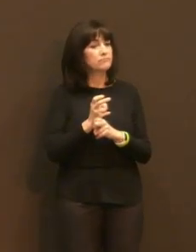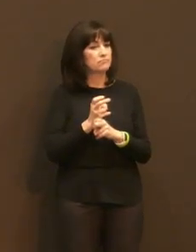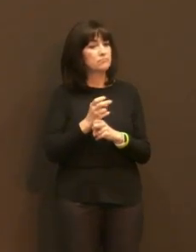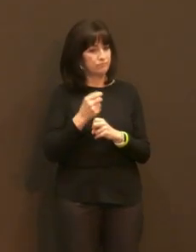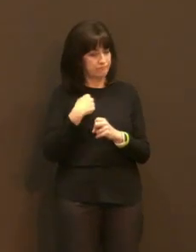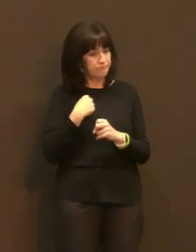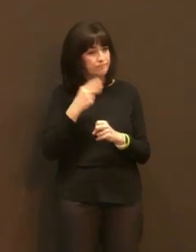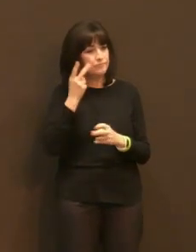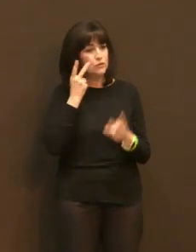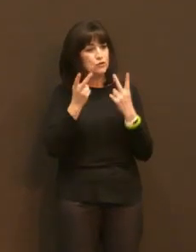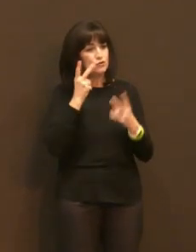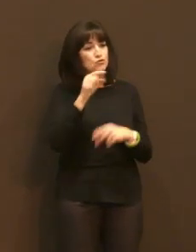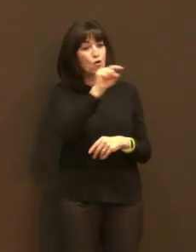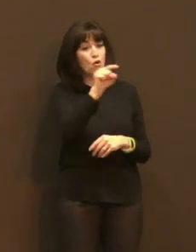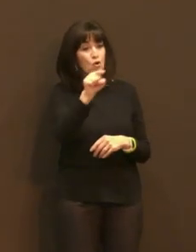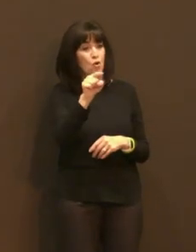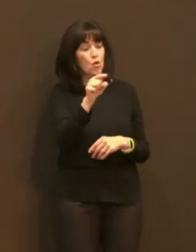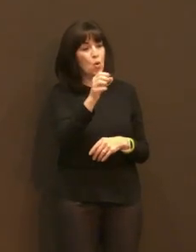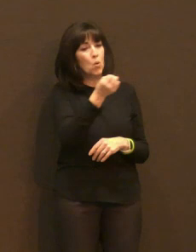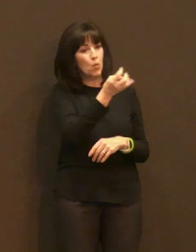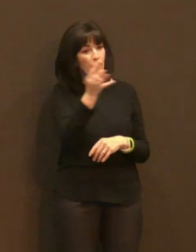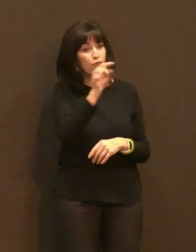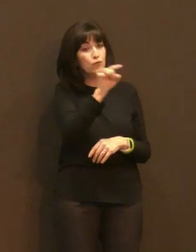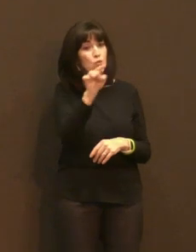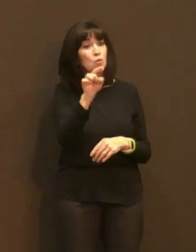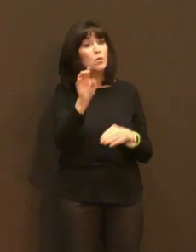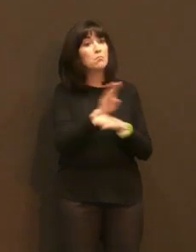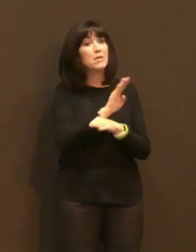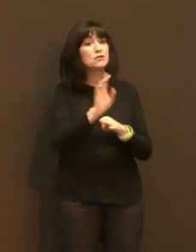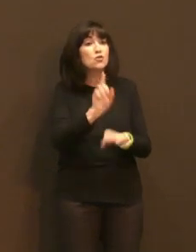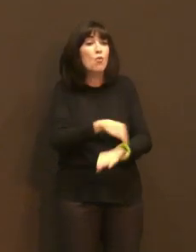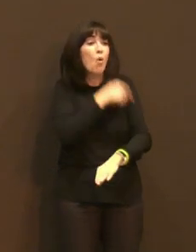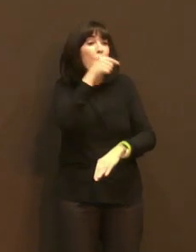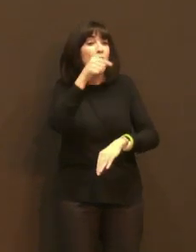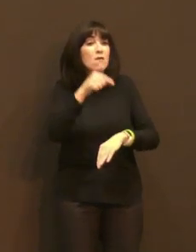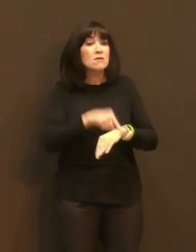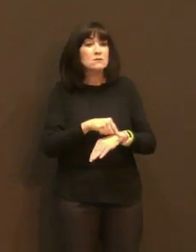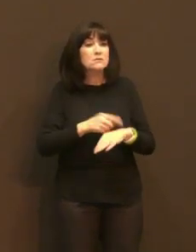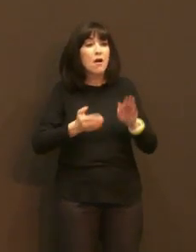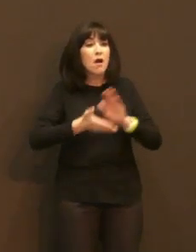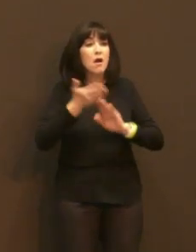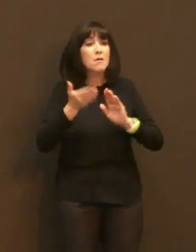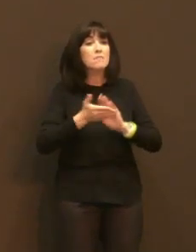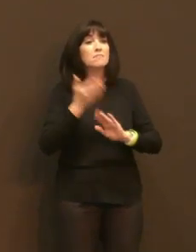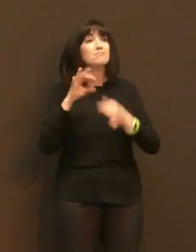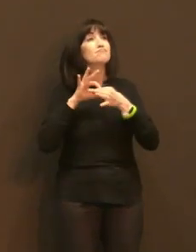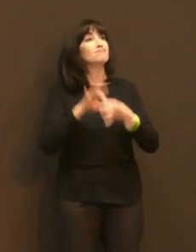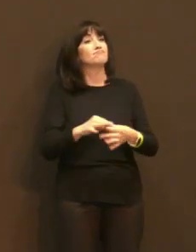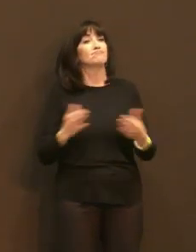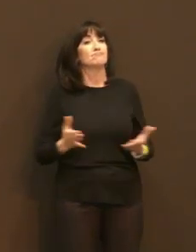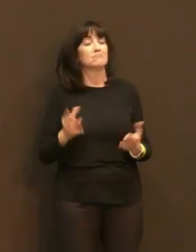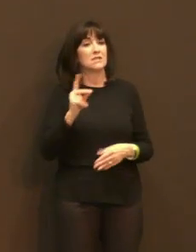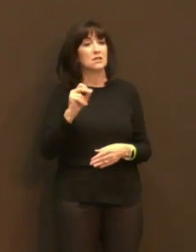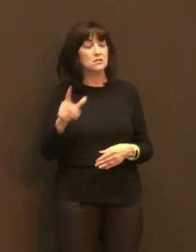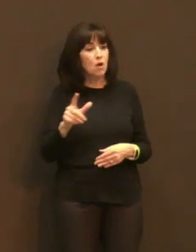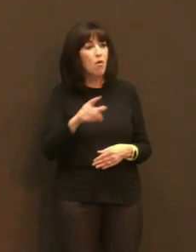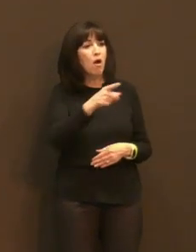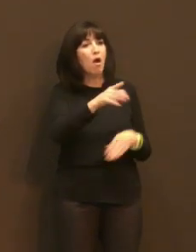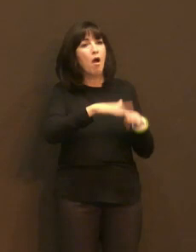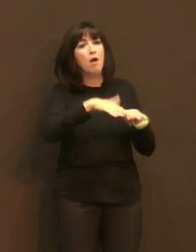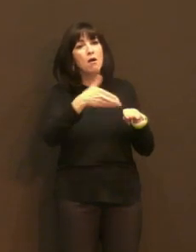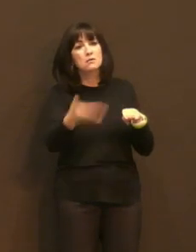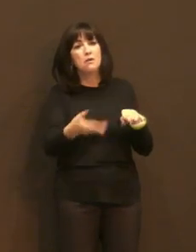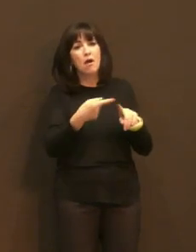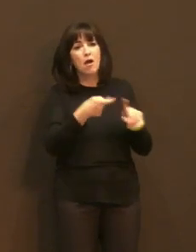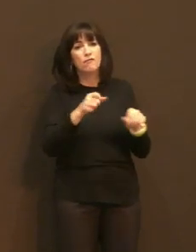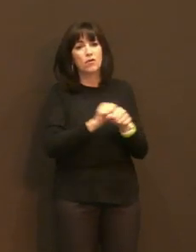COVID-19 pandemic there. And so they're very difficult choices. As I think I said earlier in the week, the choices ahead of